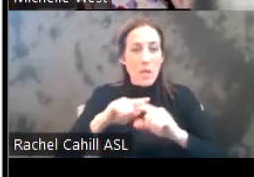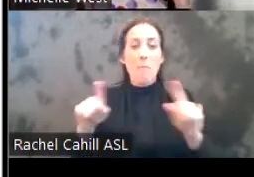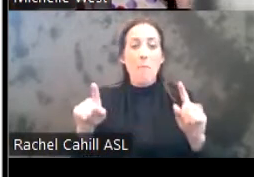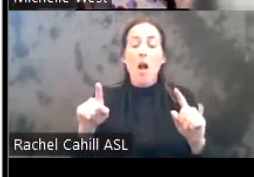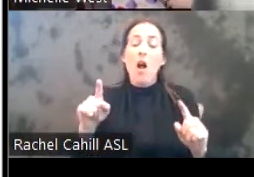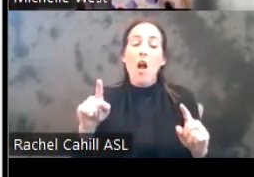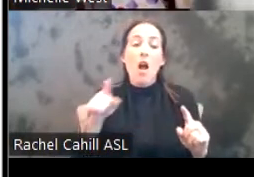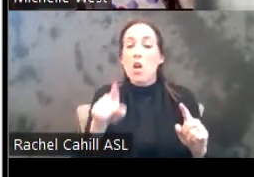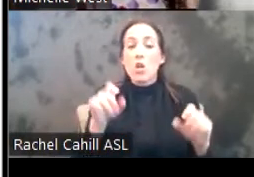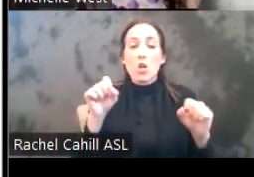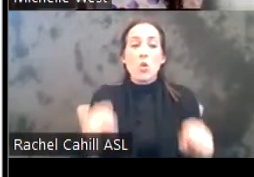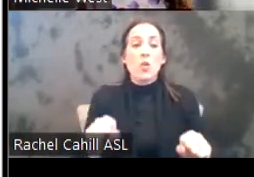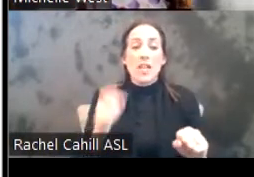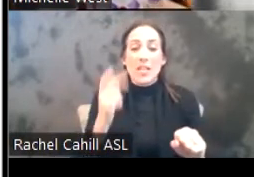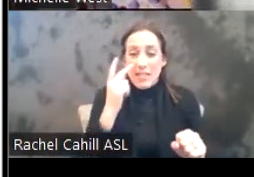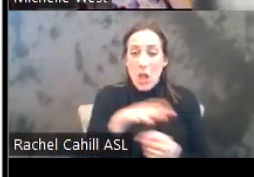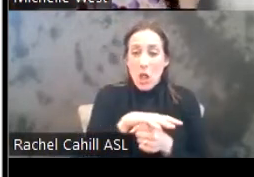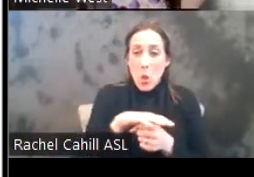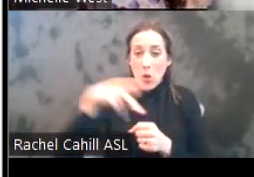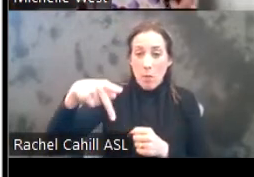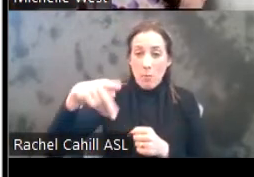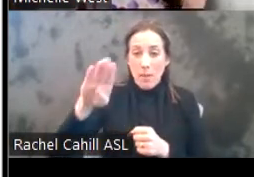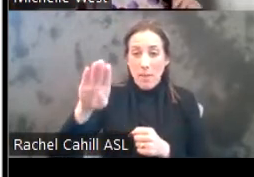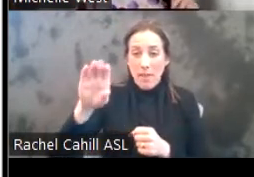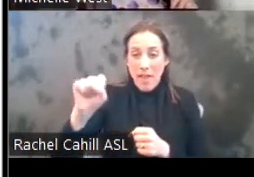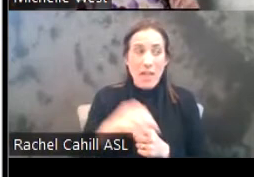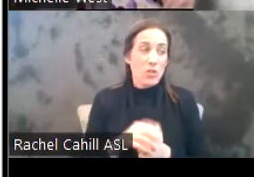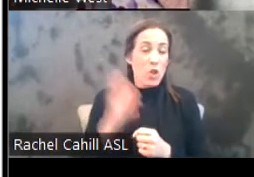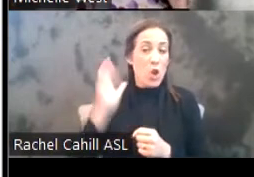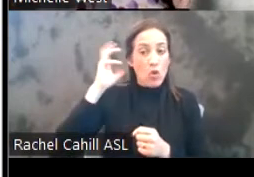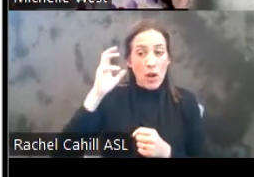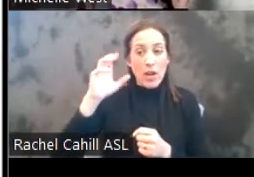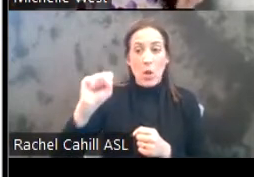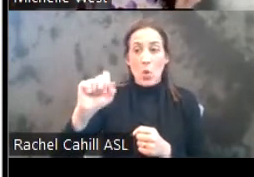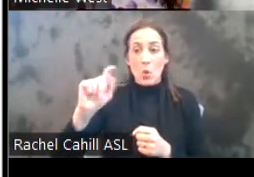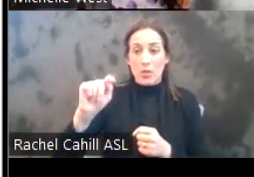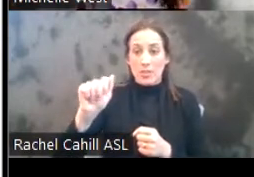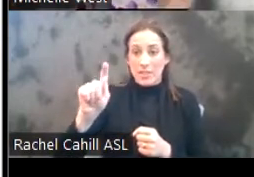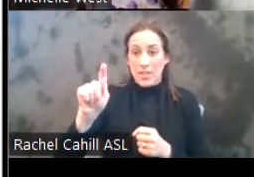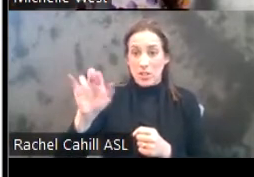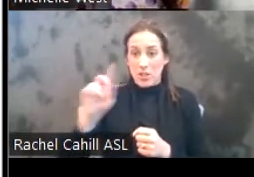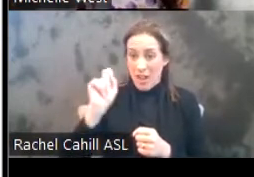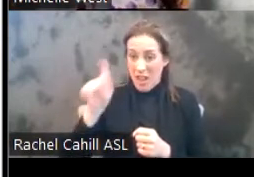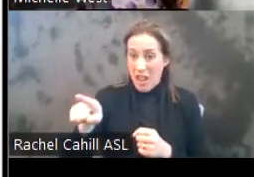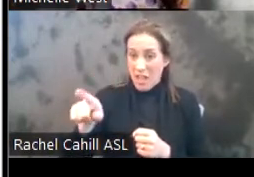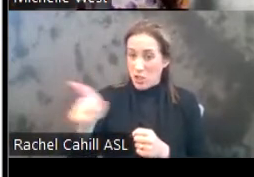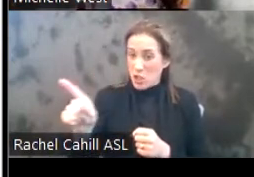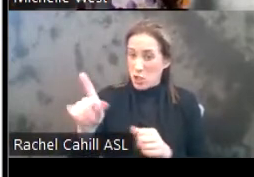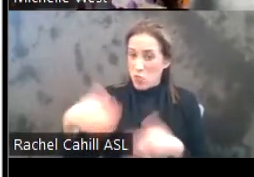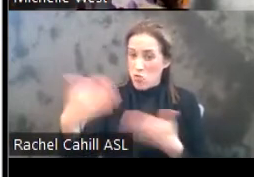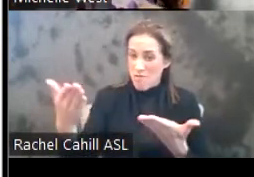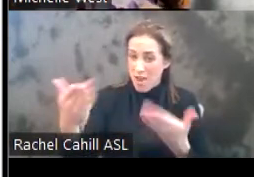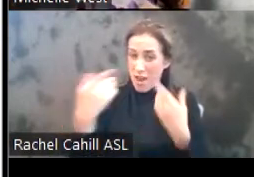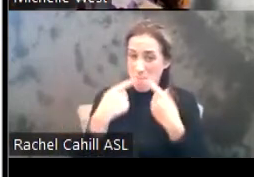say, your PBS station, your radio stations, any TV stations, ask them if they do PSAs or public service announcements.